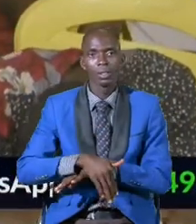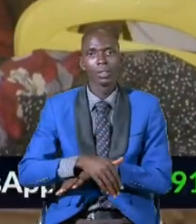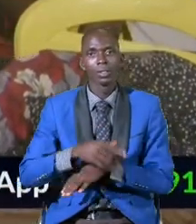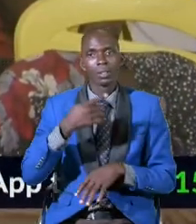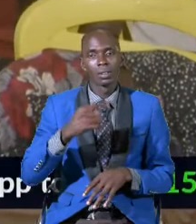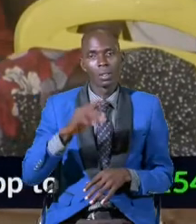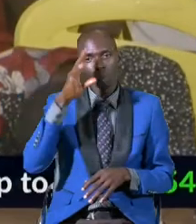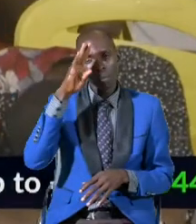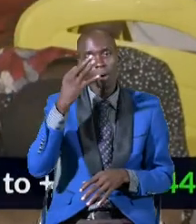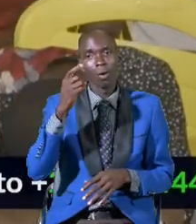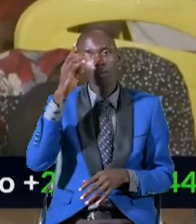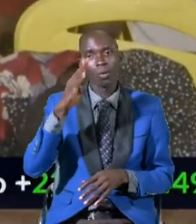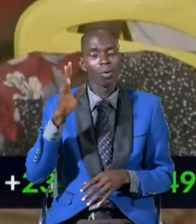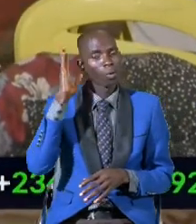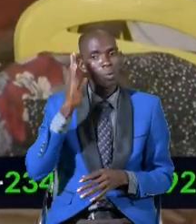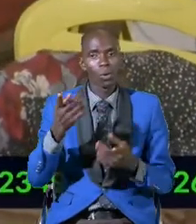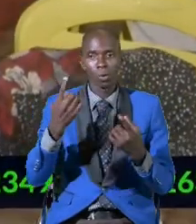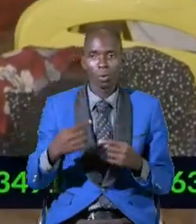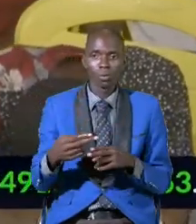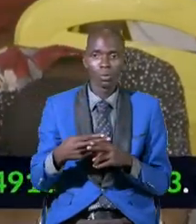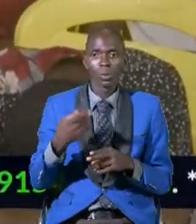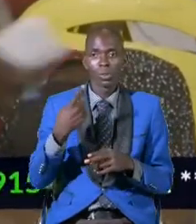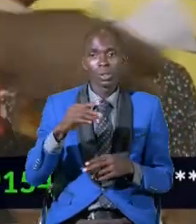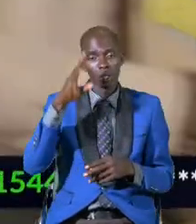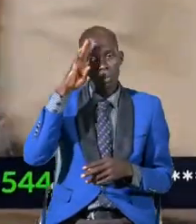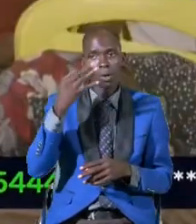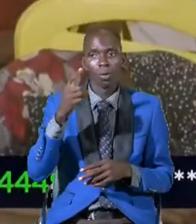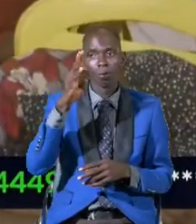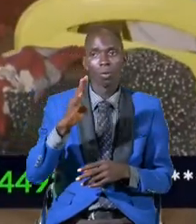soon. The man of God will be coming soon.